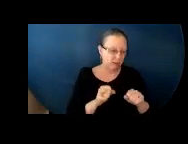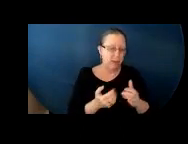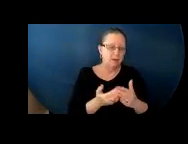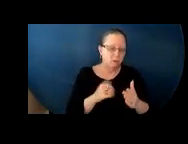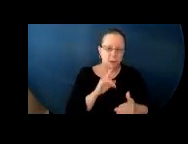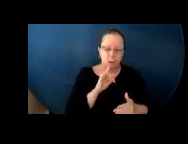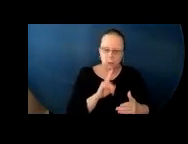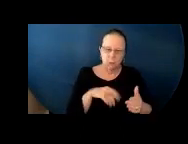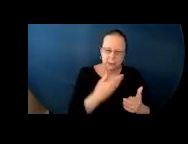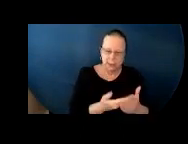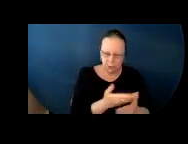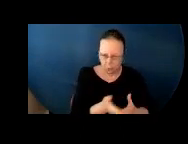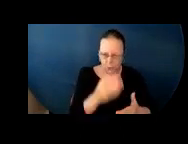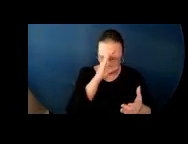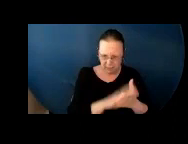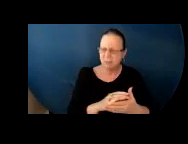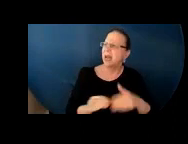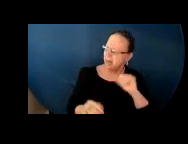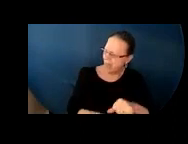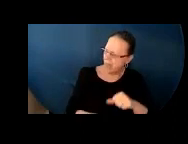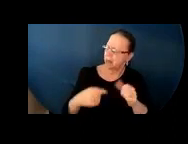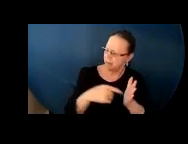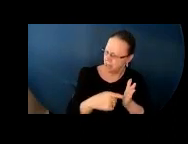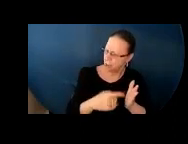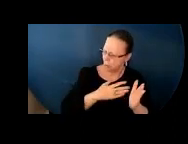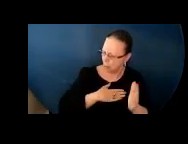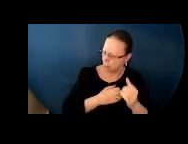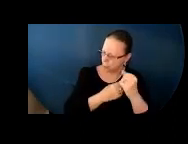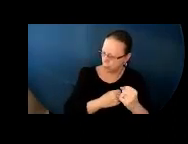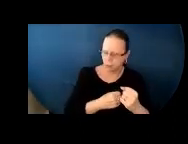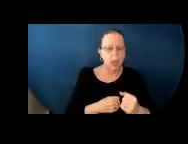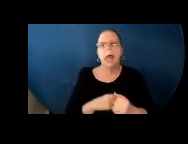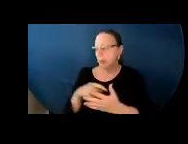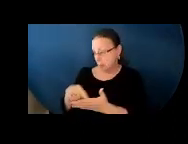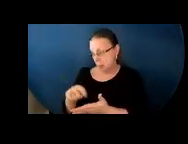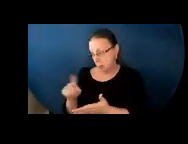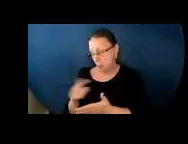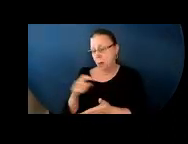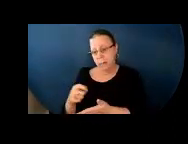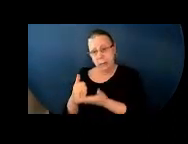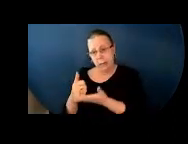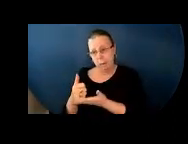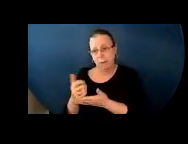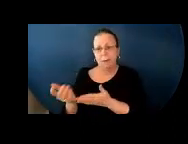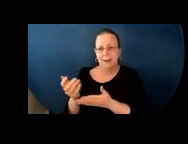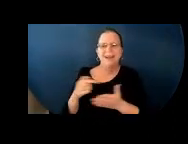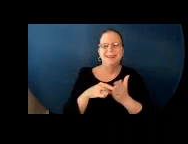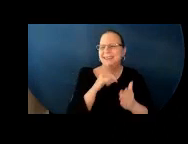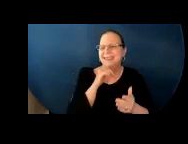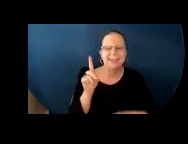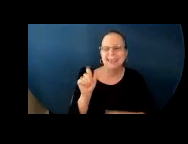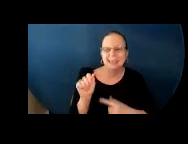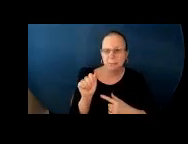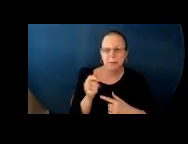say, yeah, these are my strengths. And you know what? These are the areas I need help with. And this isn't a disability thing. This is a